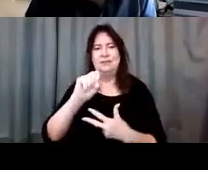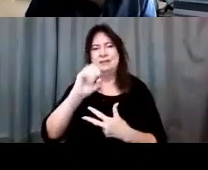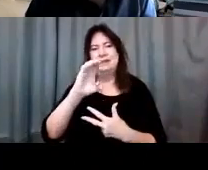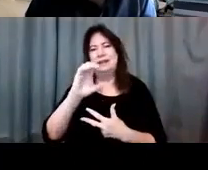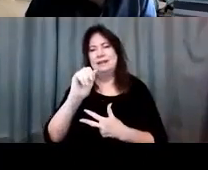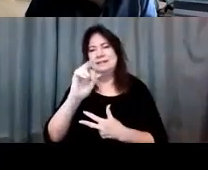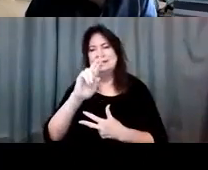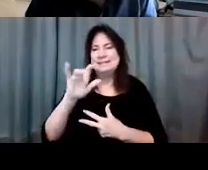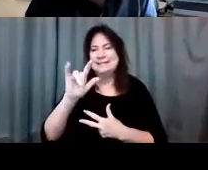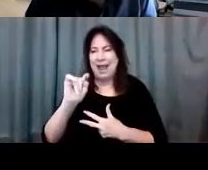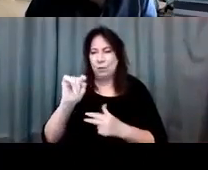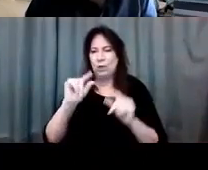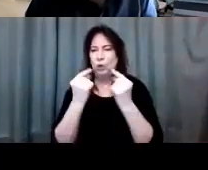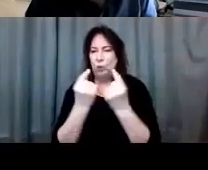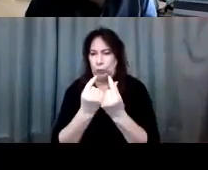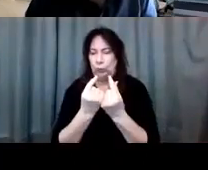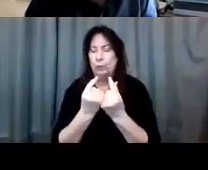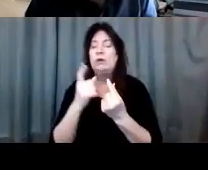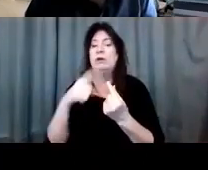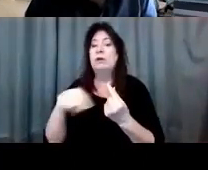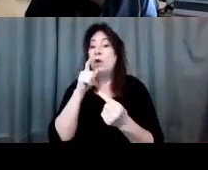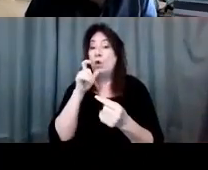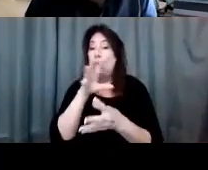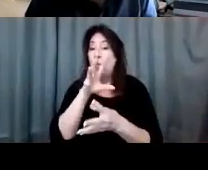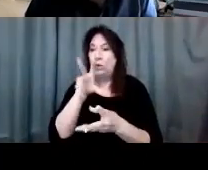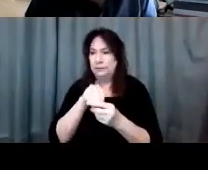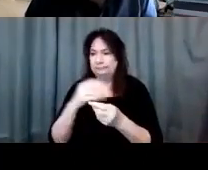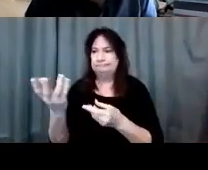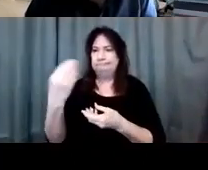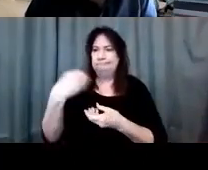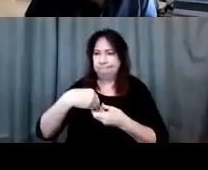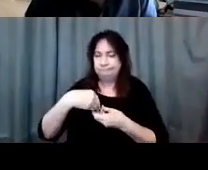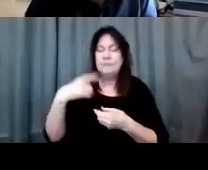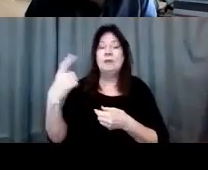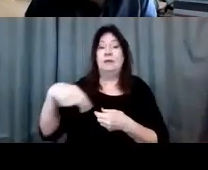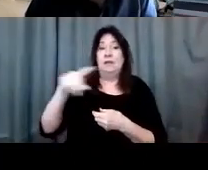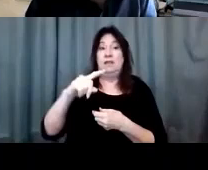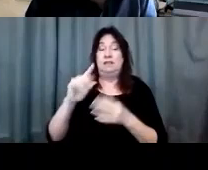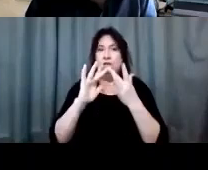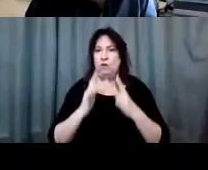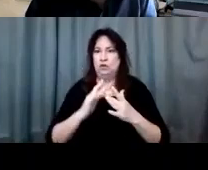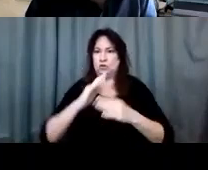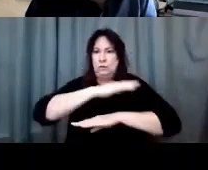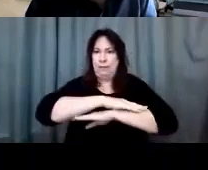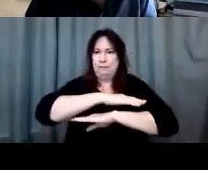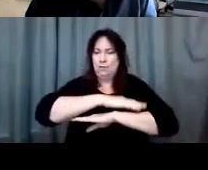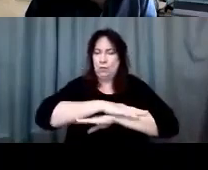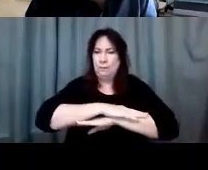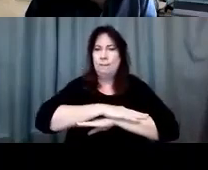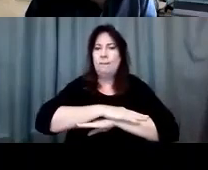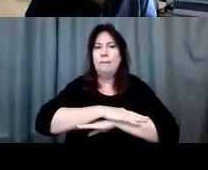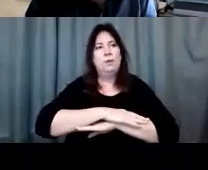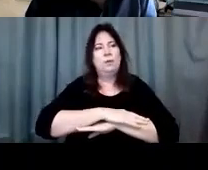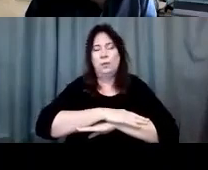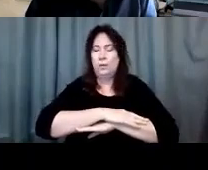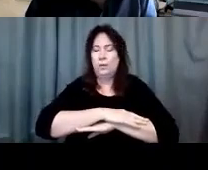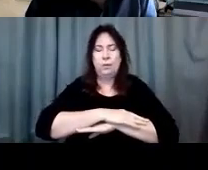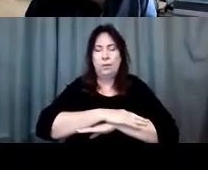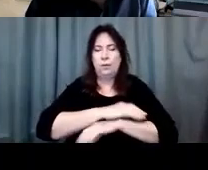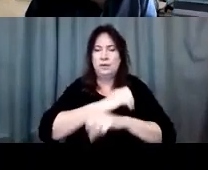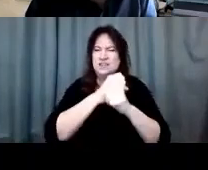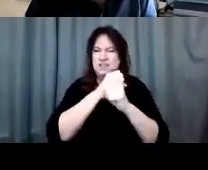is the company that we engage because their virtual platform has been a